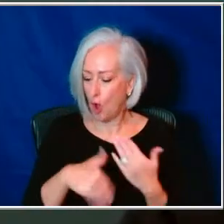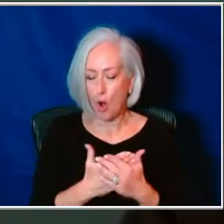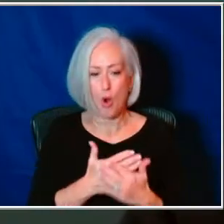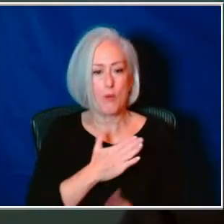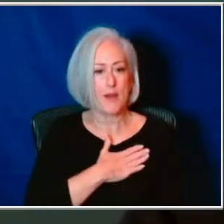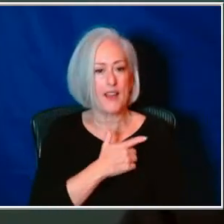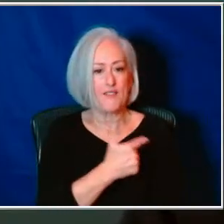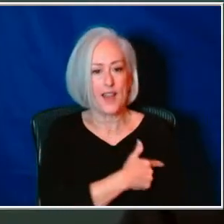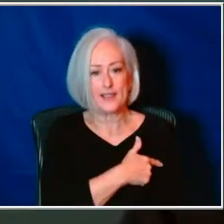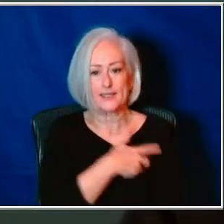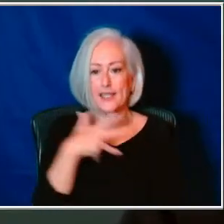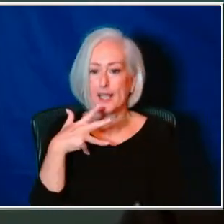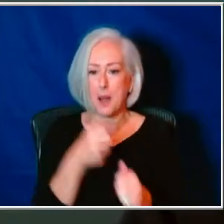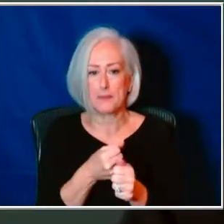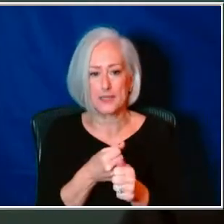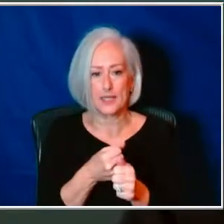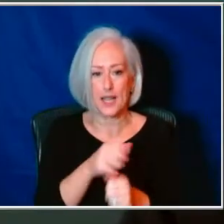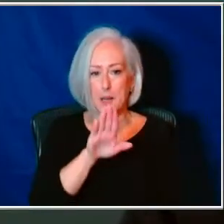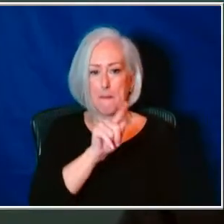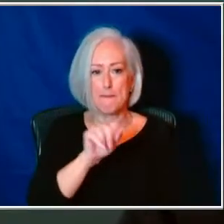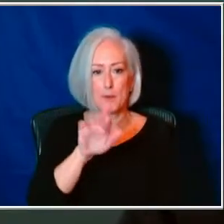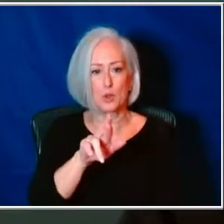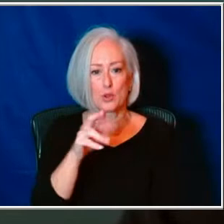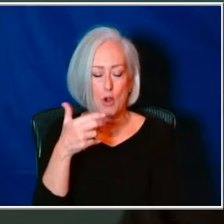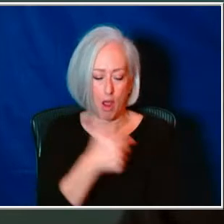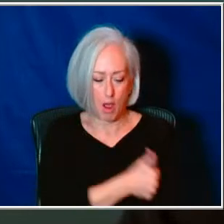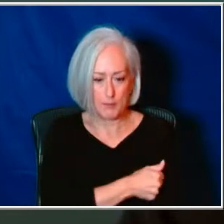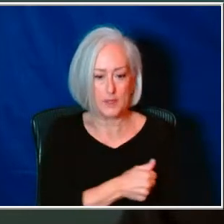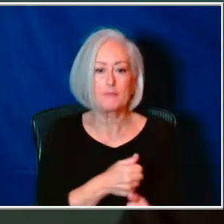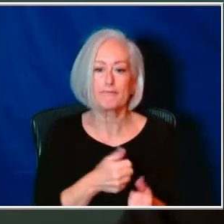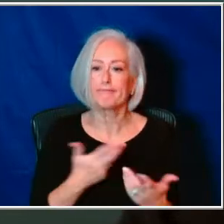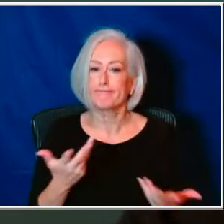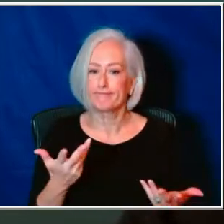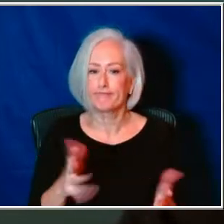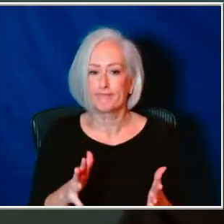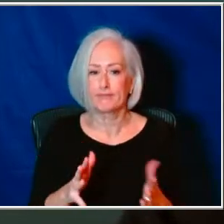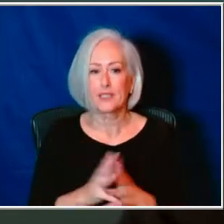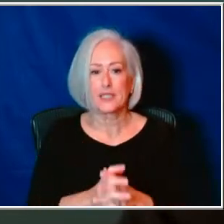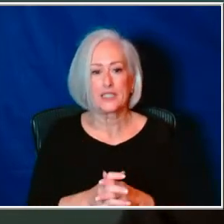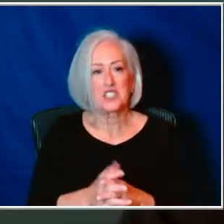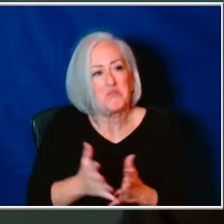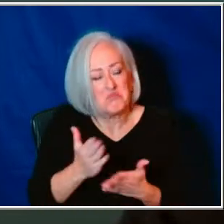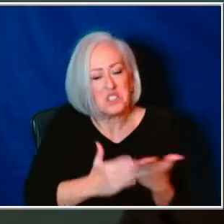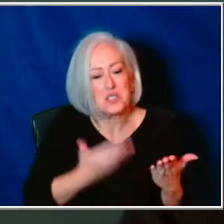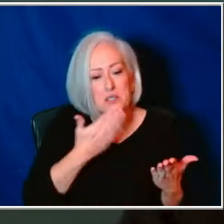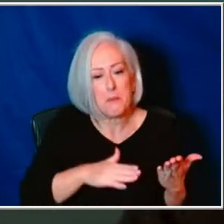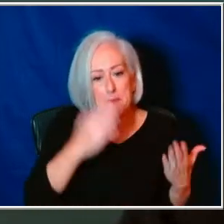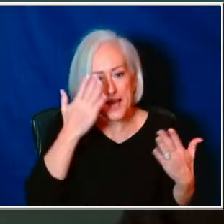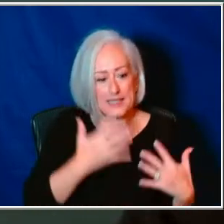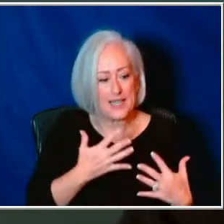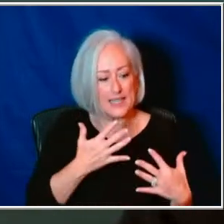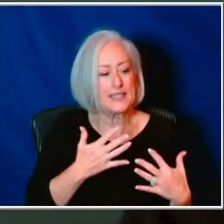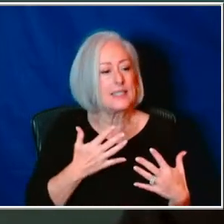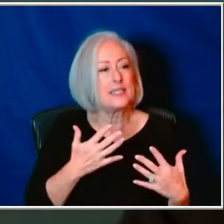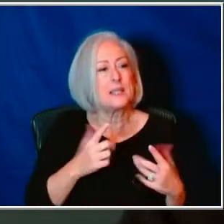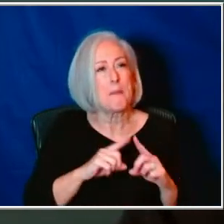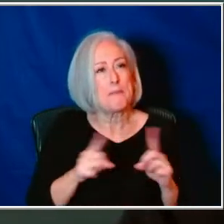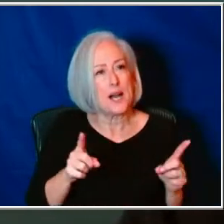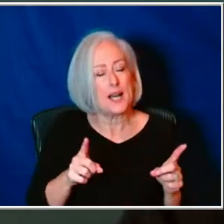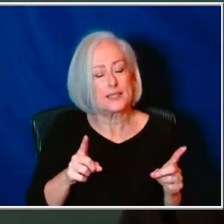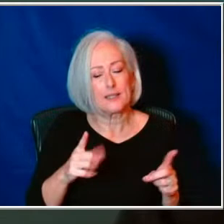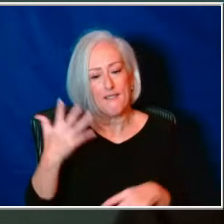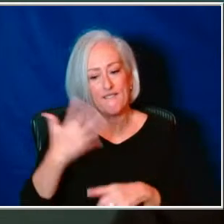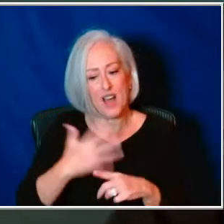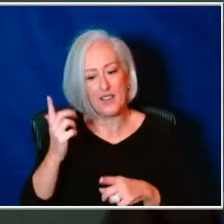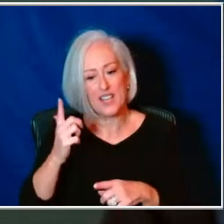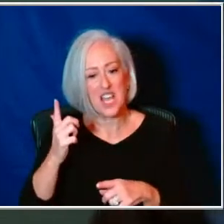the boosters, and so about a couple of bad days, like a bad cold, but I'm 5 days into it and I feel pretty darn good. Last night took a